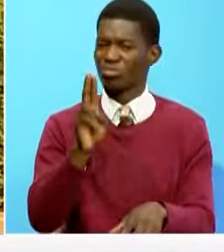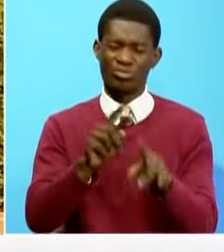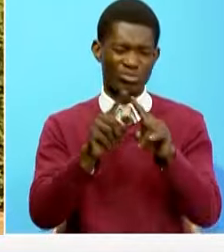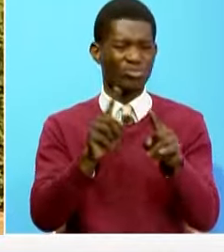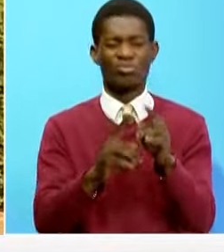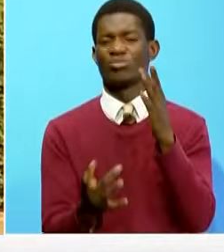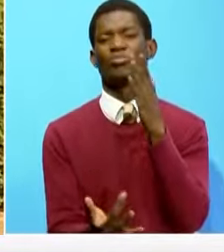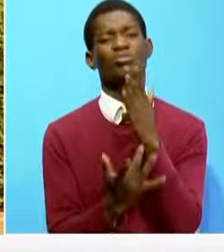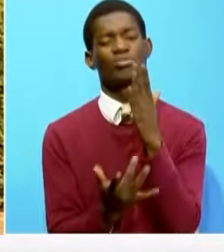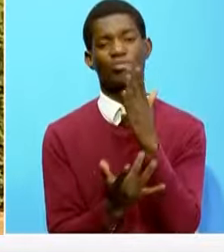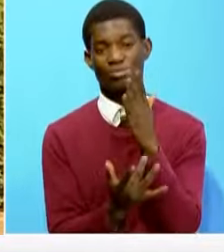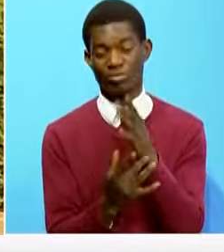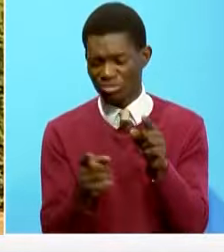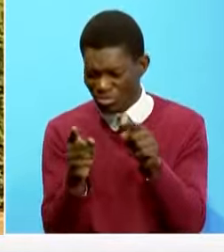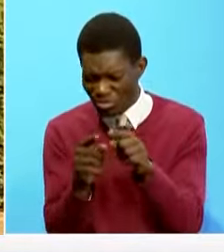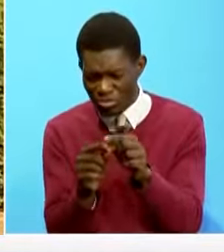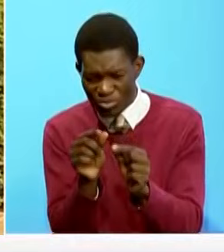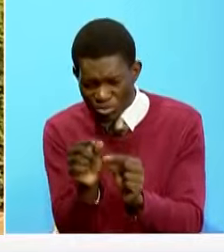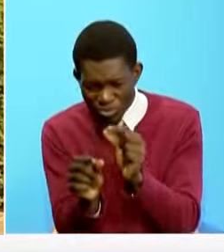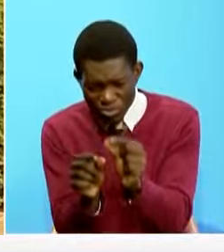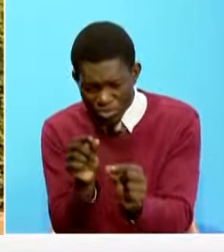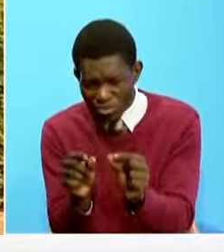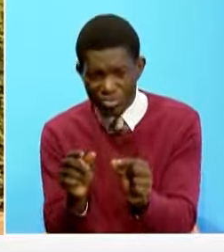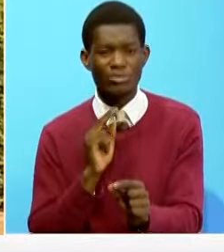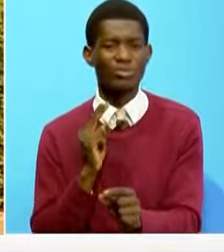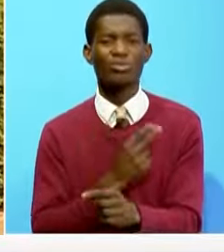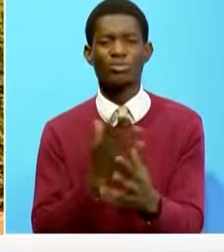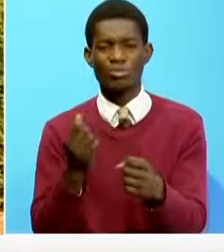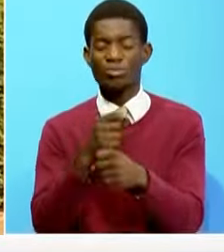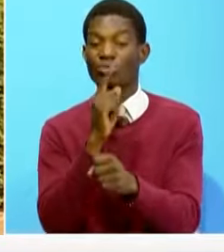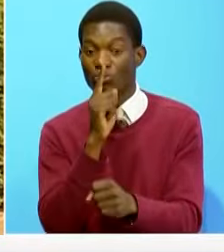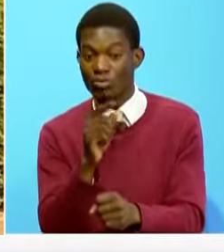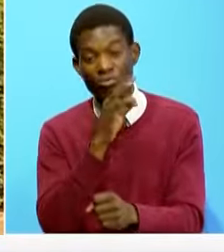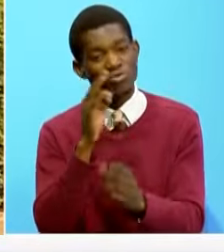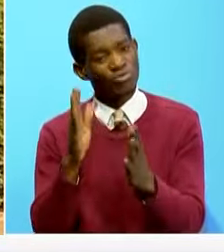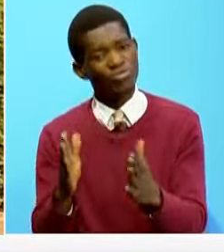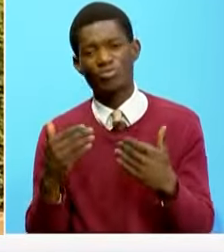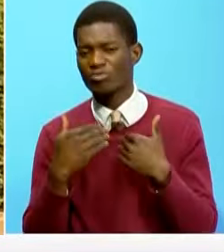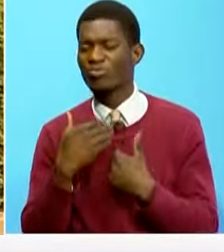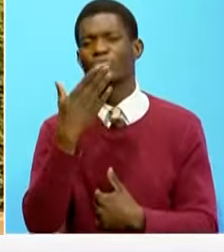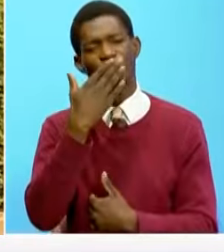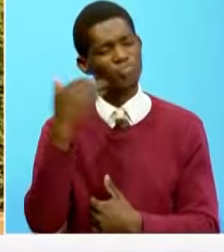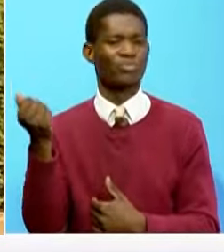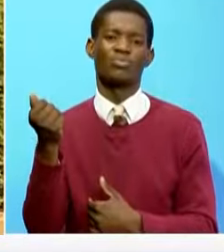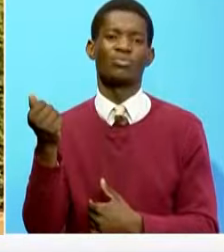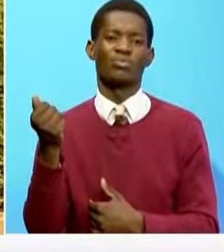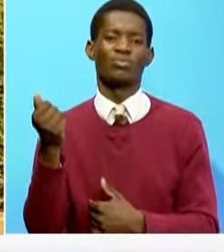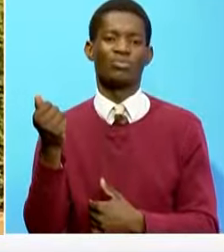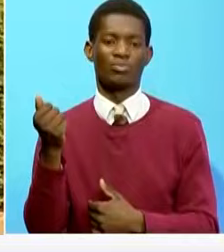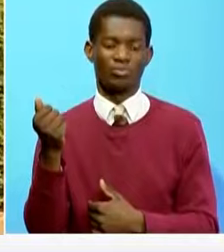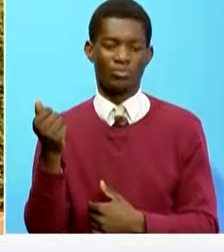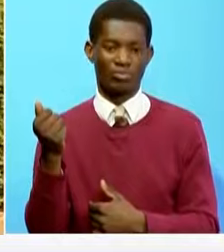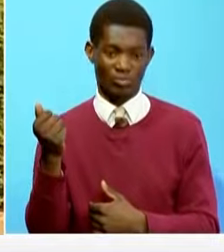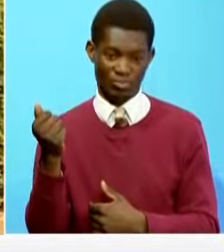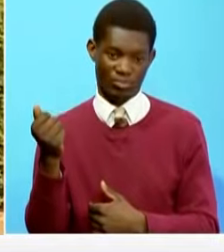application to ensure that our farmers get the appropriate products from our institution, or from the seed companies,